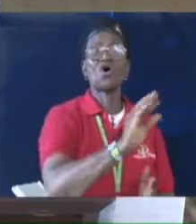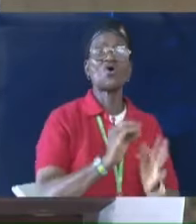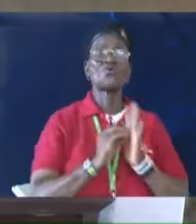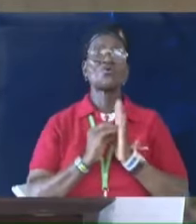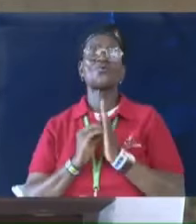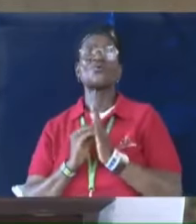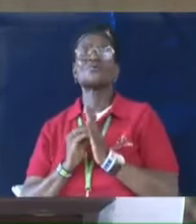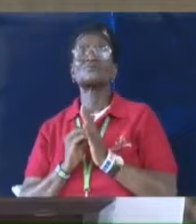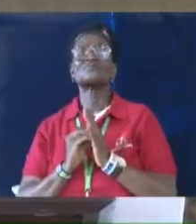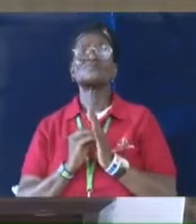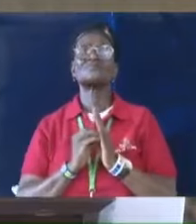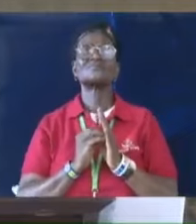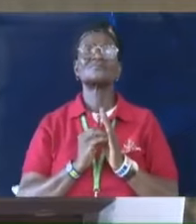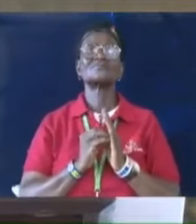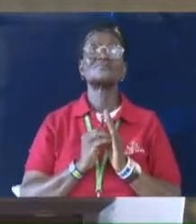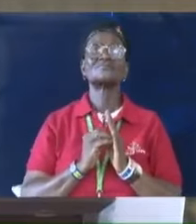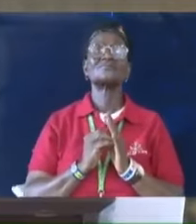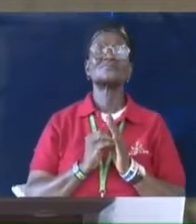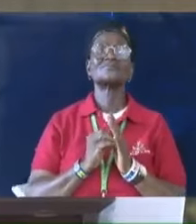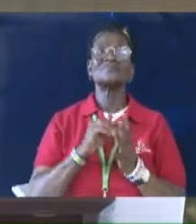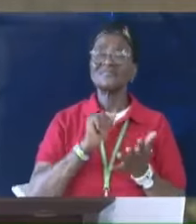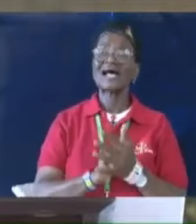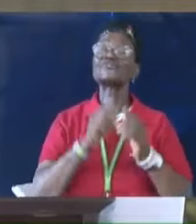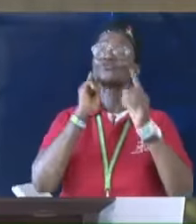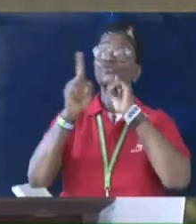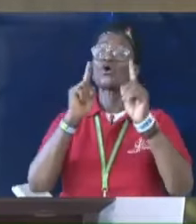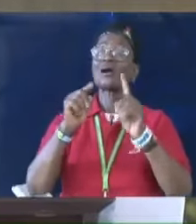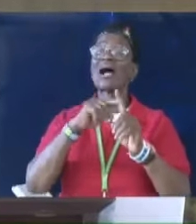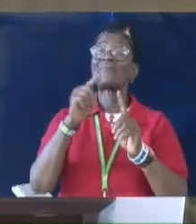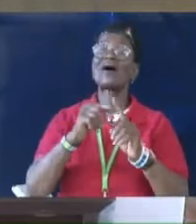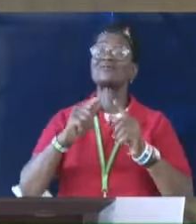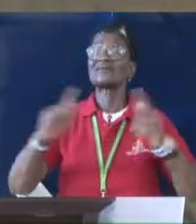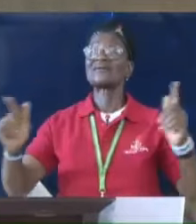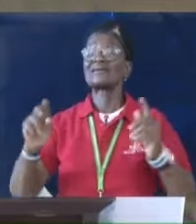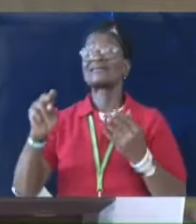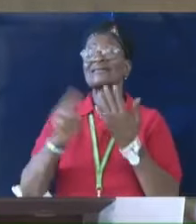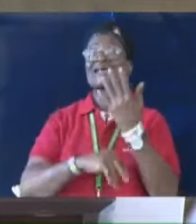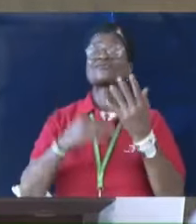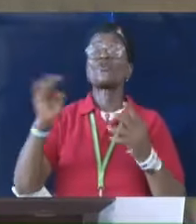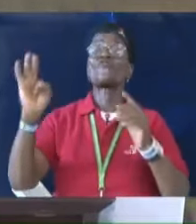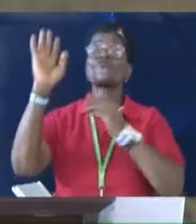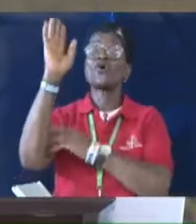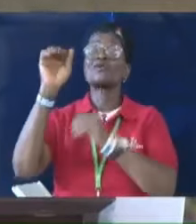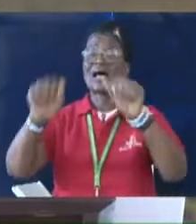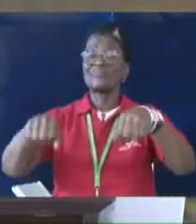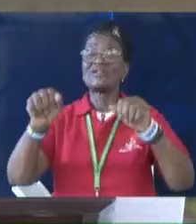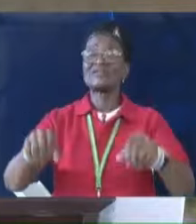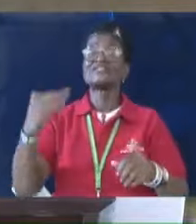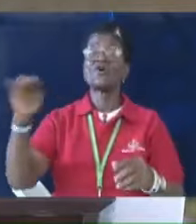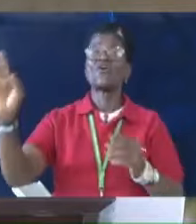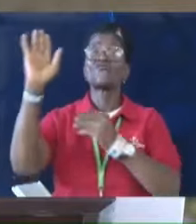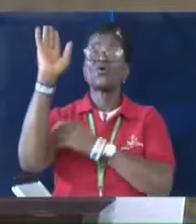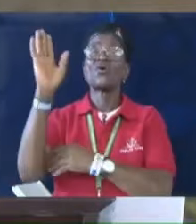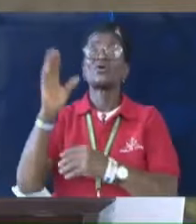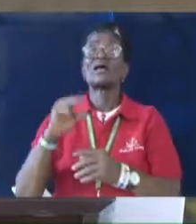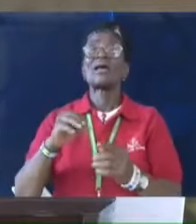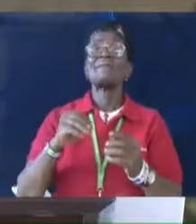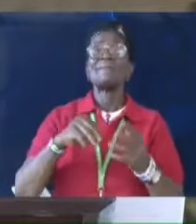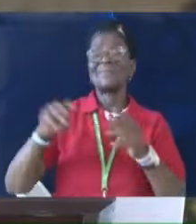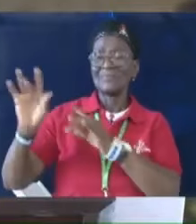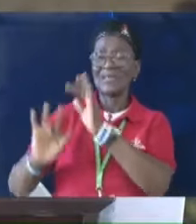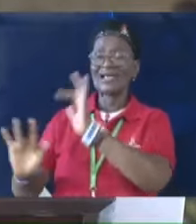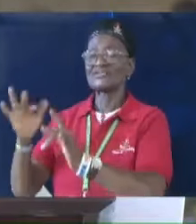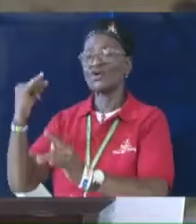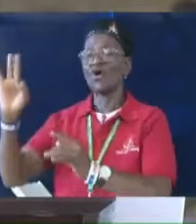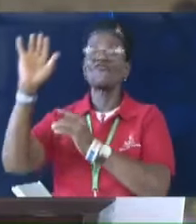that can talk about the greatness of God, about the power of God, about the ability of God, about the mercy of